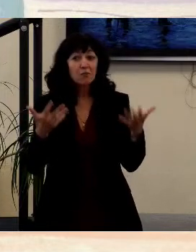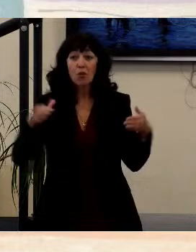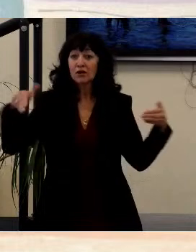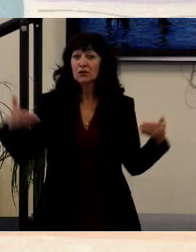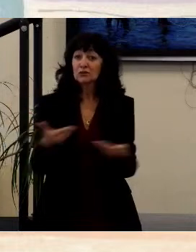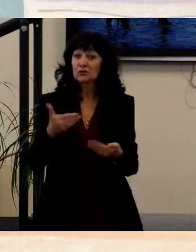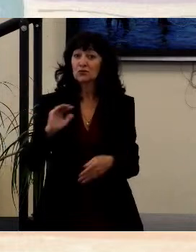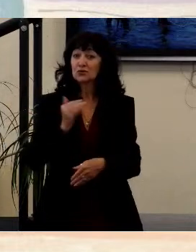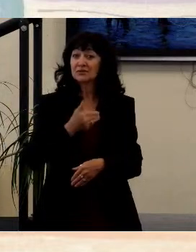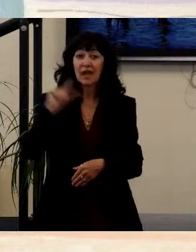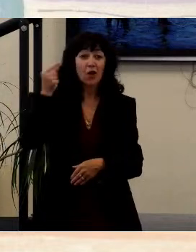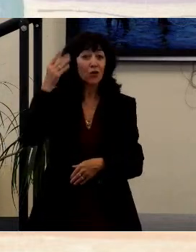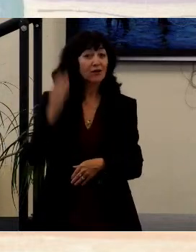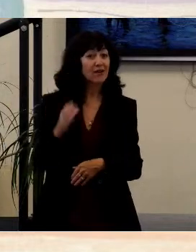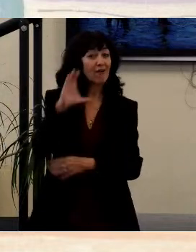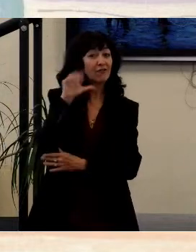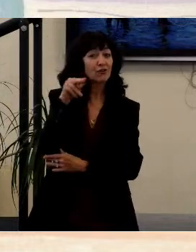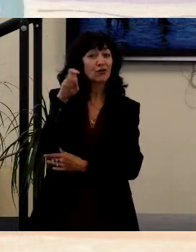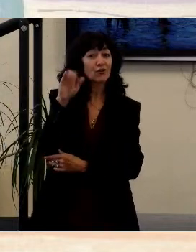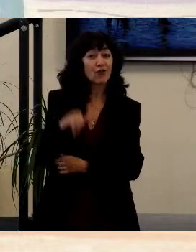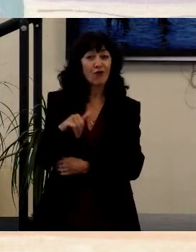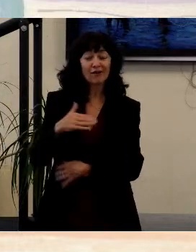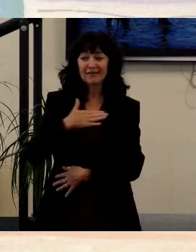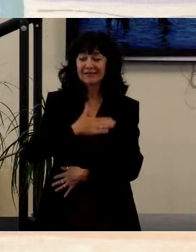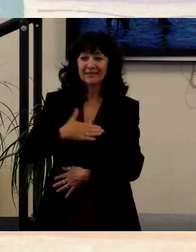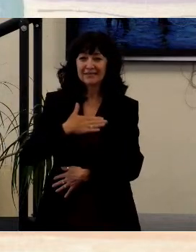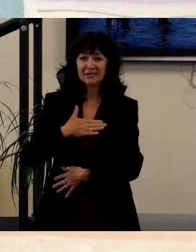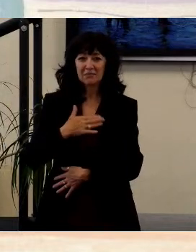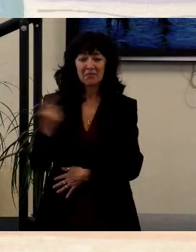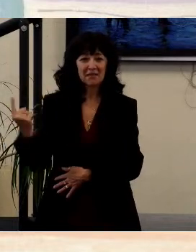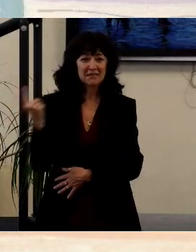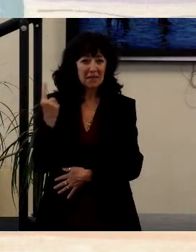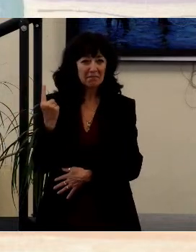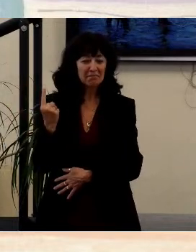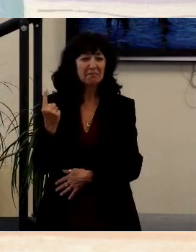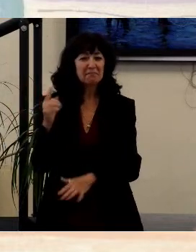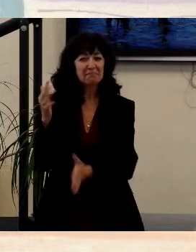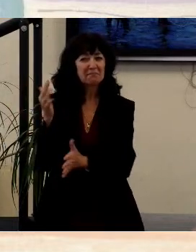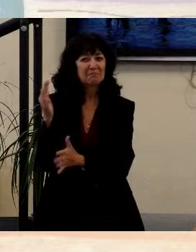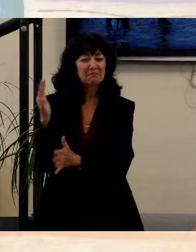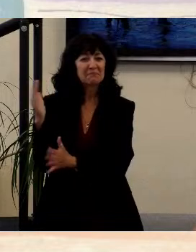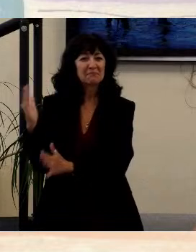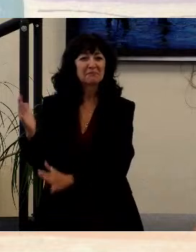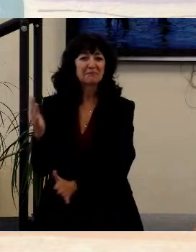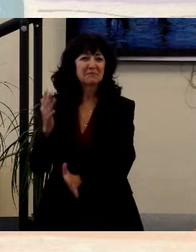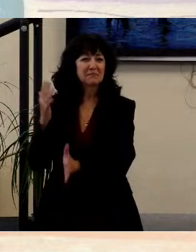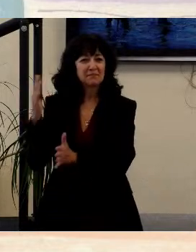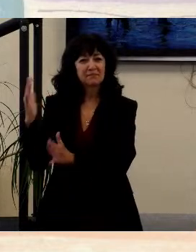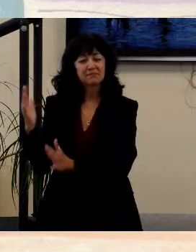governor, Carney. Would you please approach? Thank you.